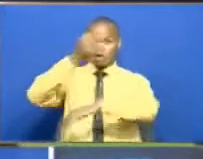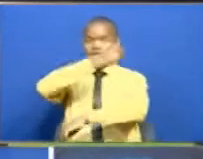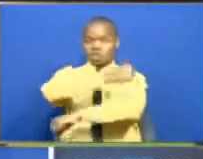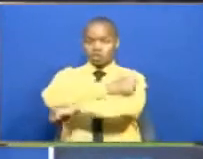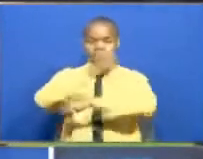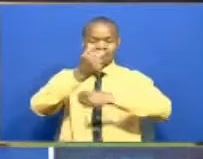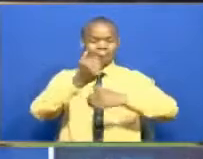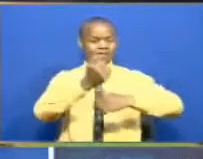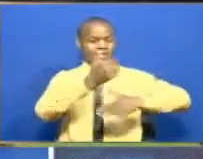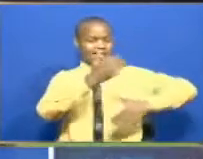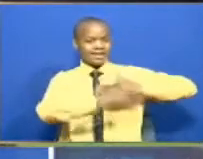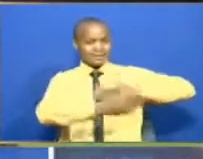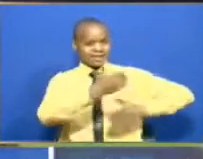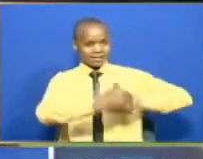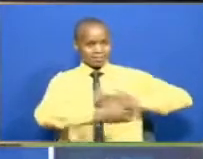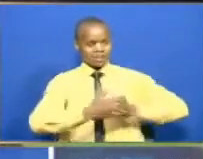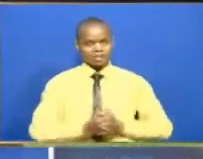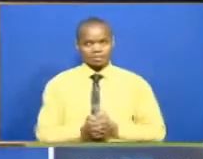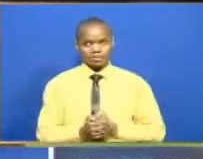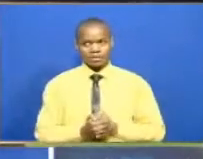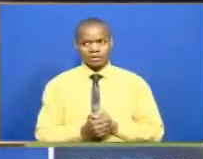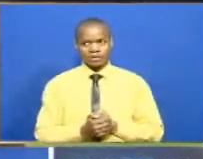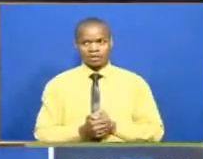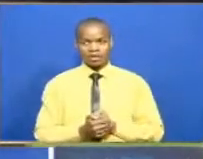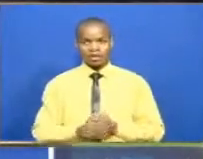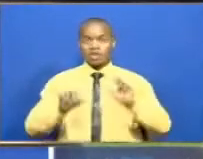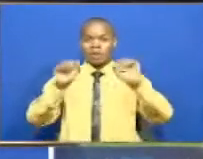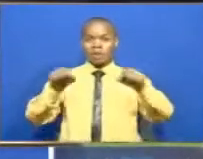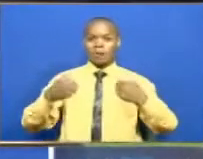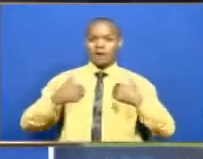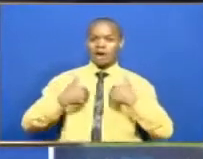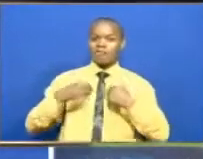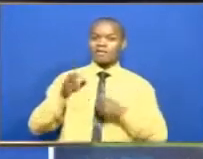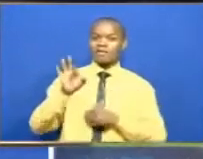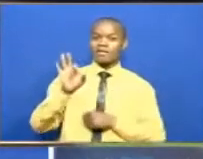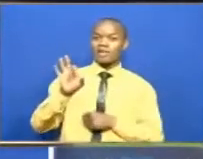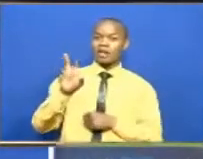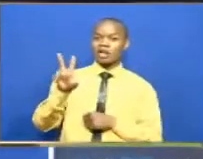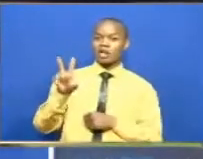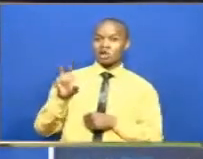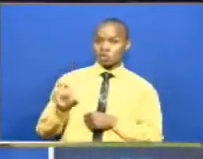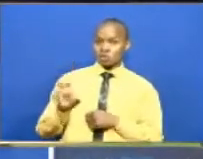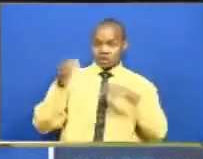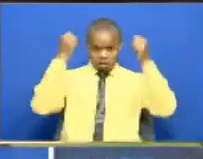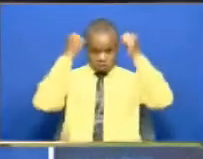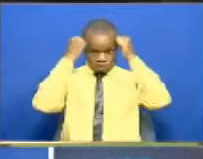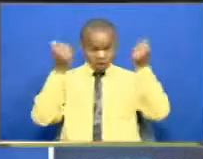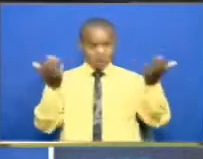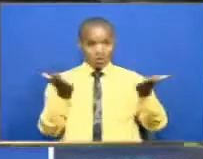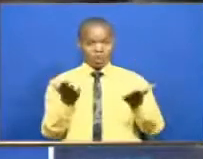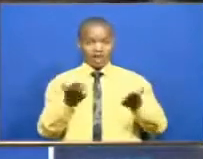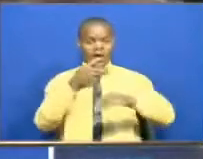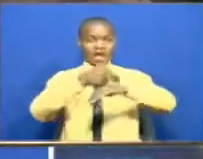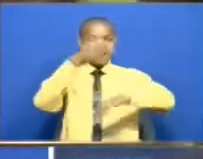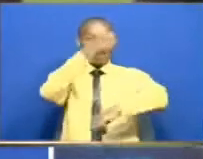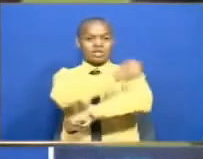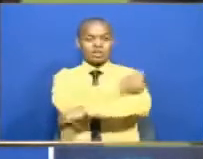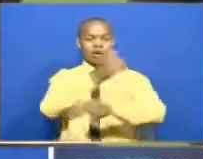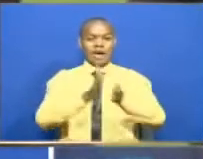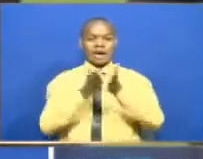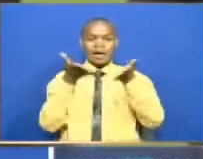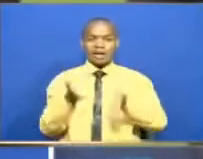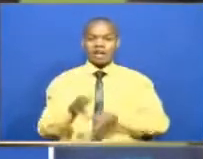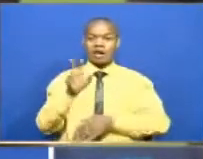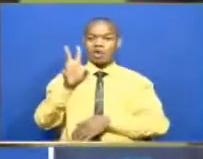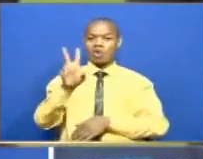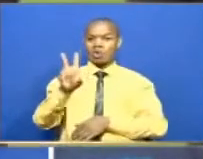school. Now, we can put 320 students at Kericho High School, and then here 250